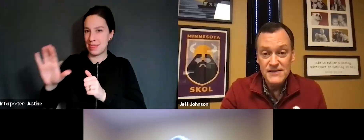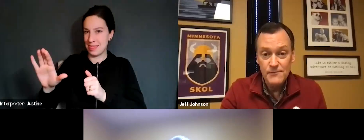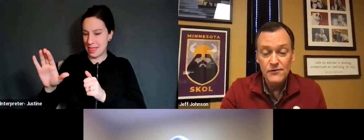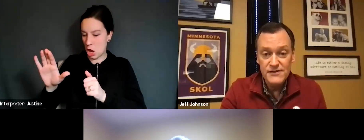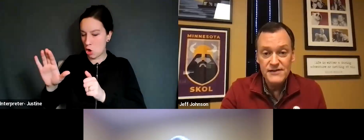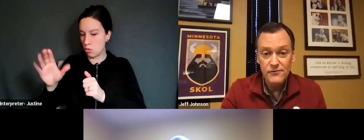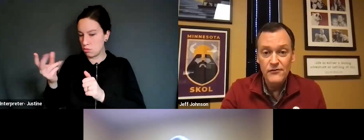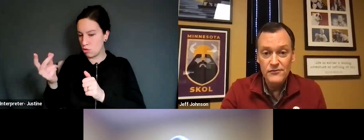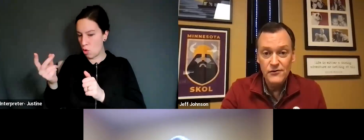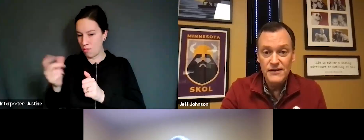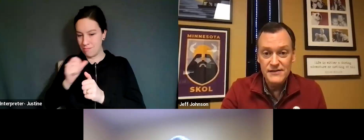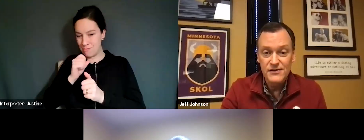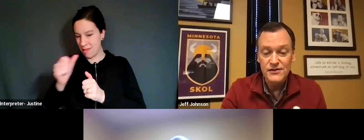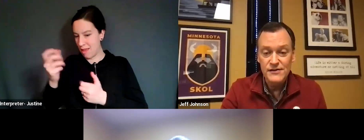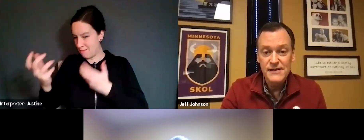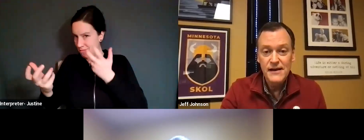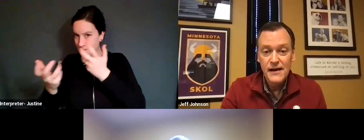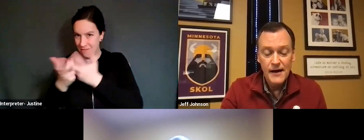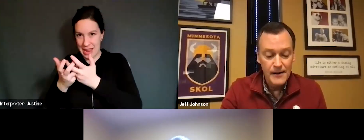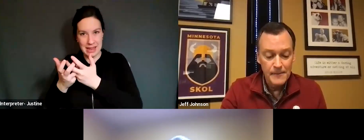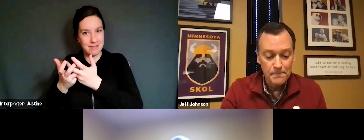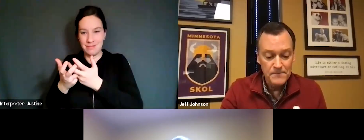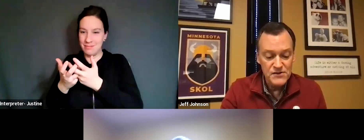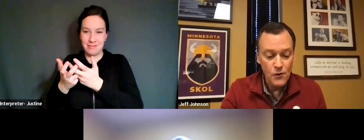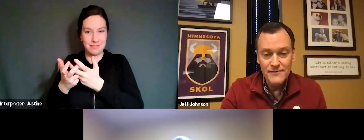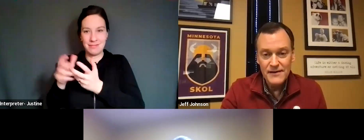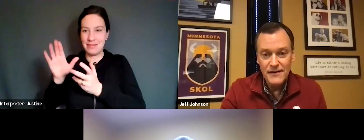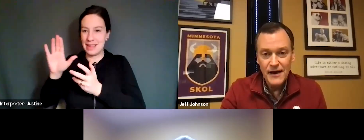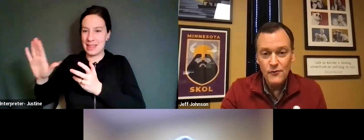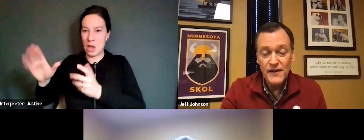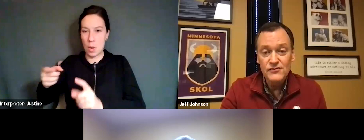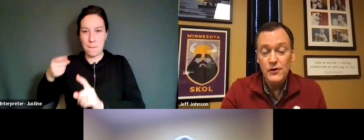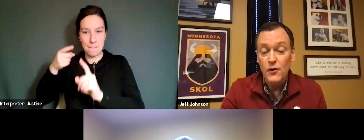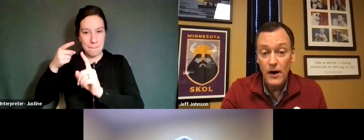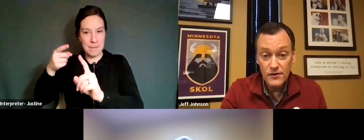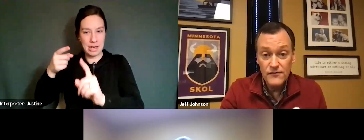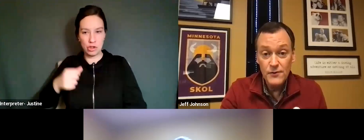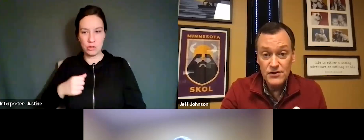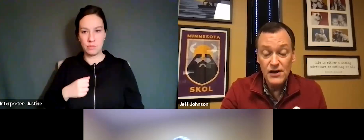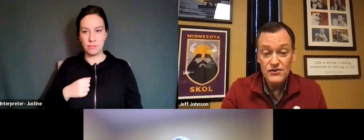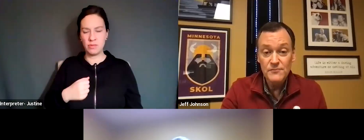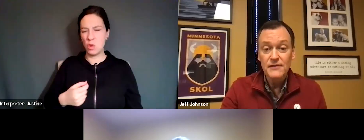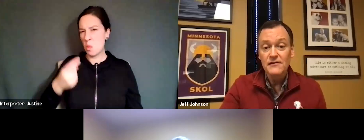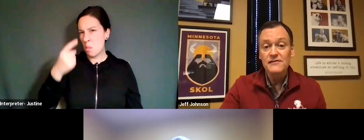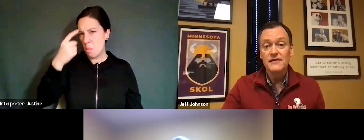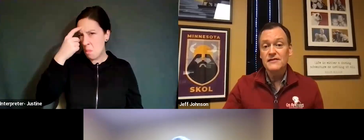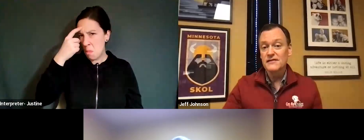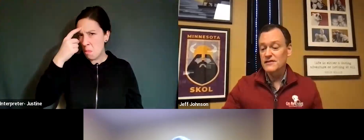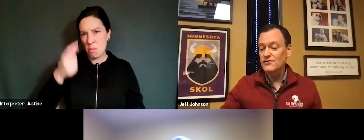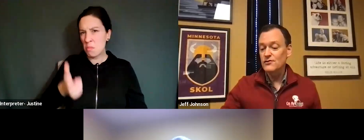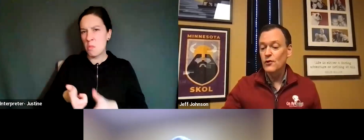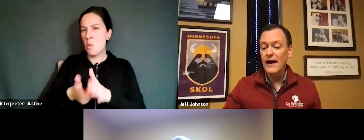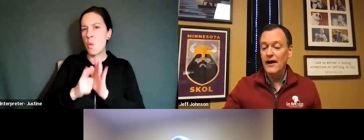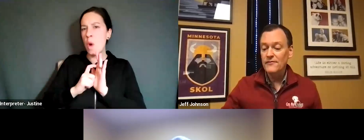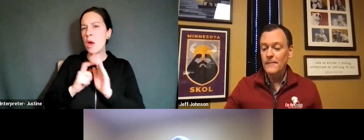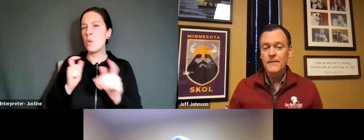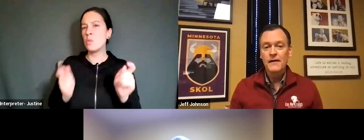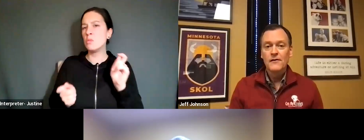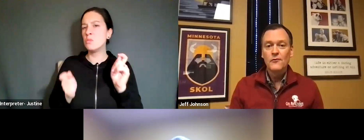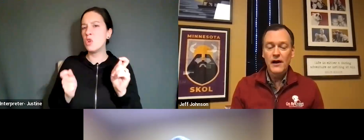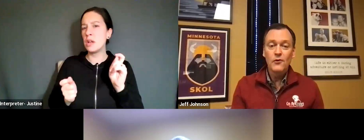is very similar to several of those organizations. I don't think it's required that we change it, but it's a discussion we'll